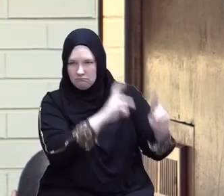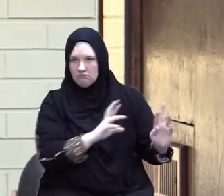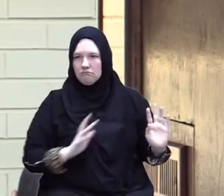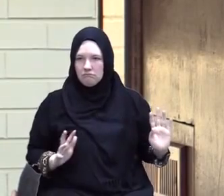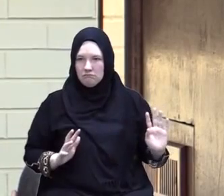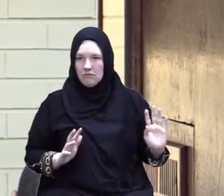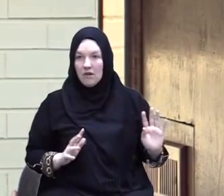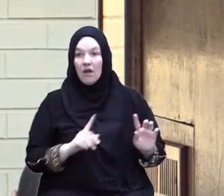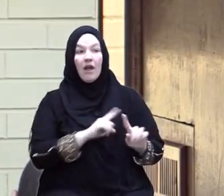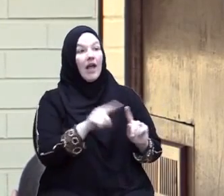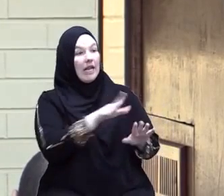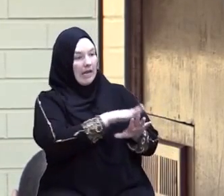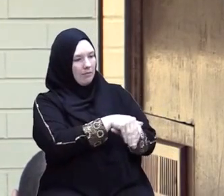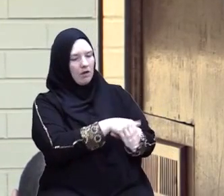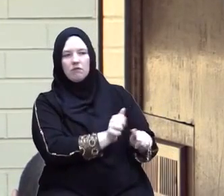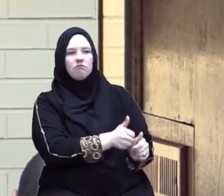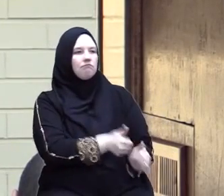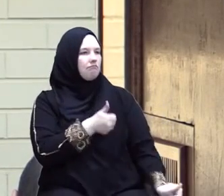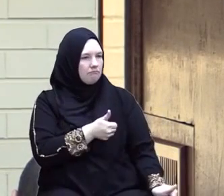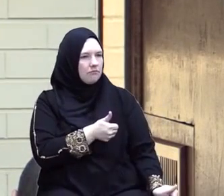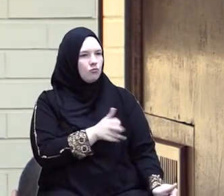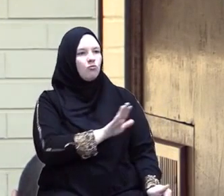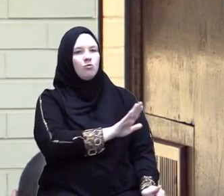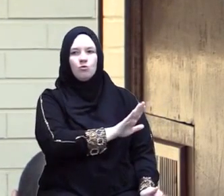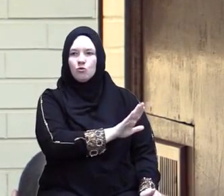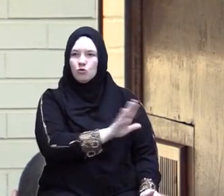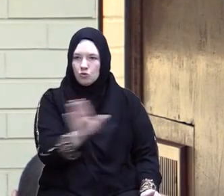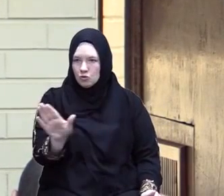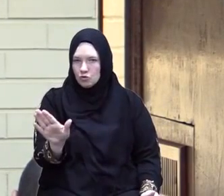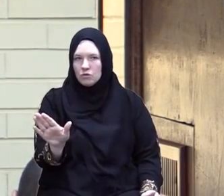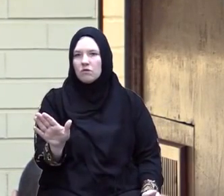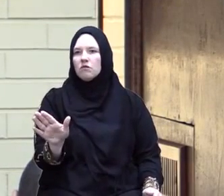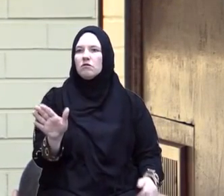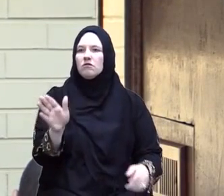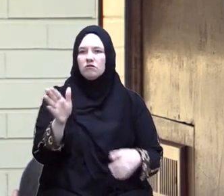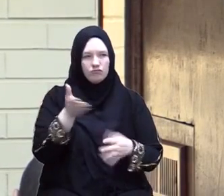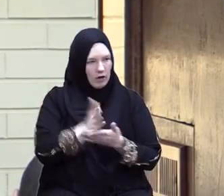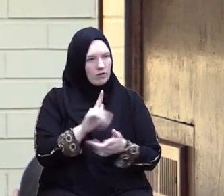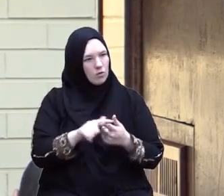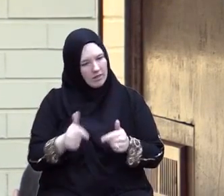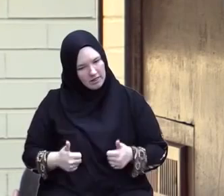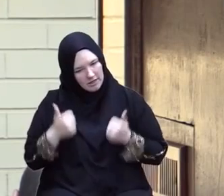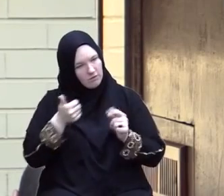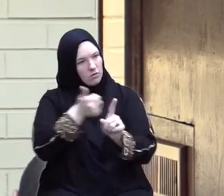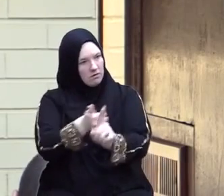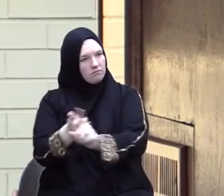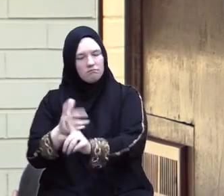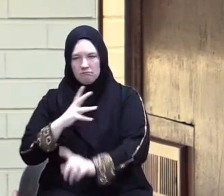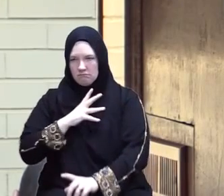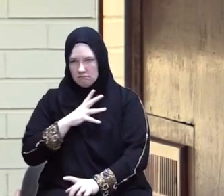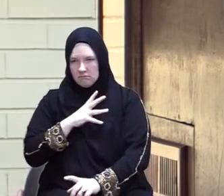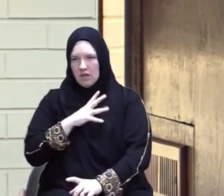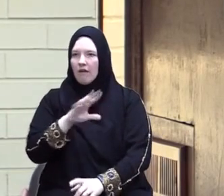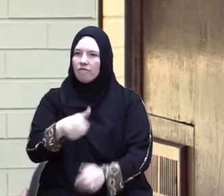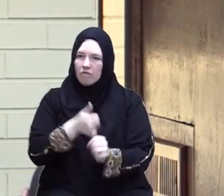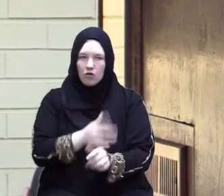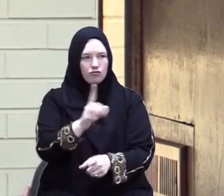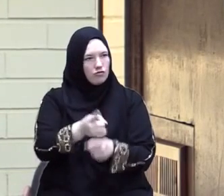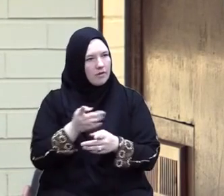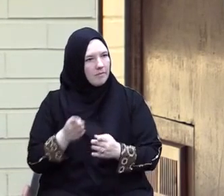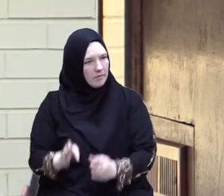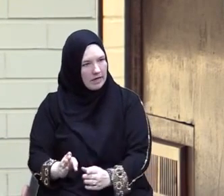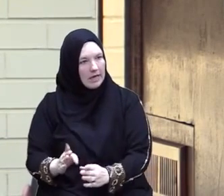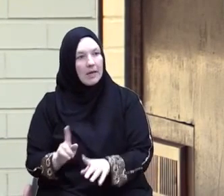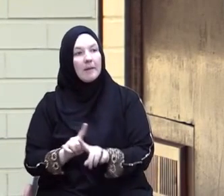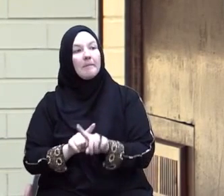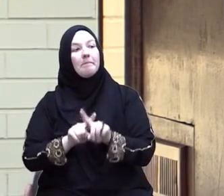living your faith on your own is enough as a matter of spiritual responsibility.